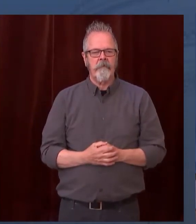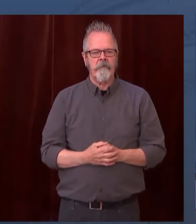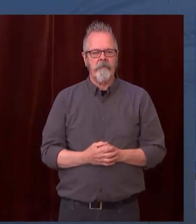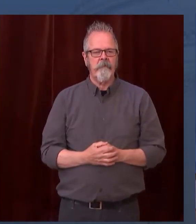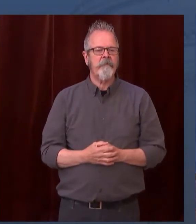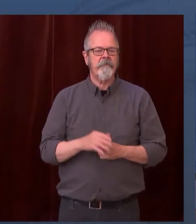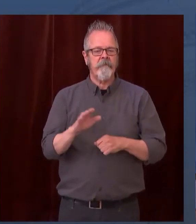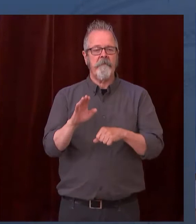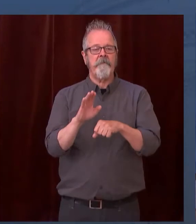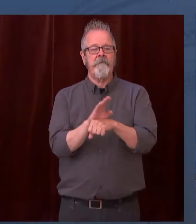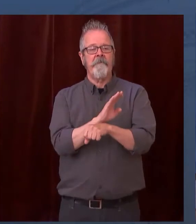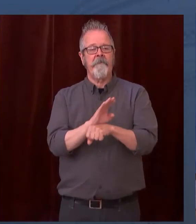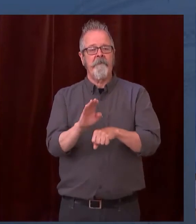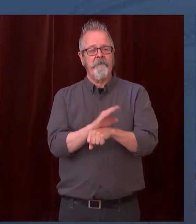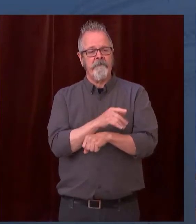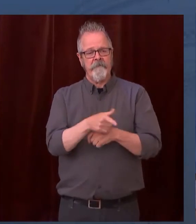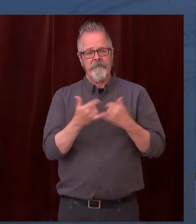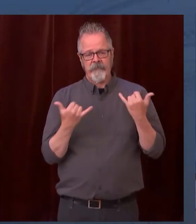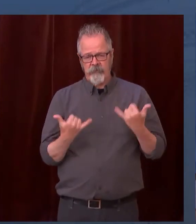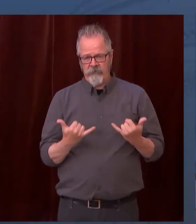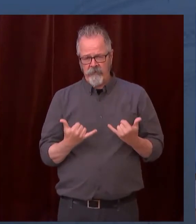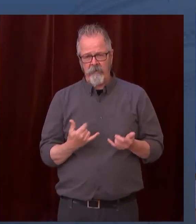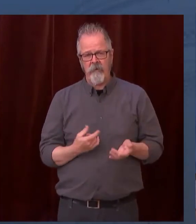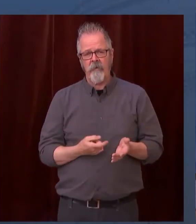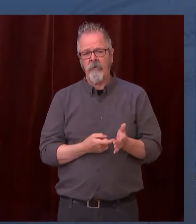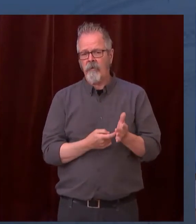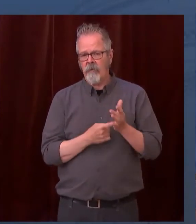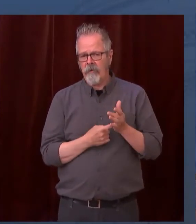that California announced yesterday?